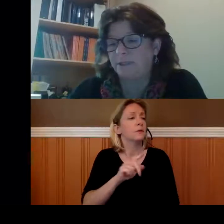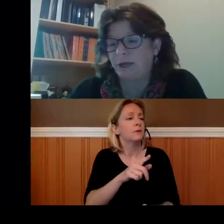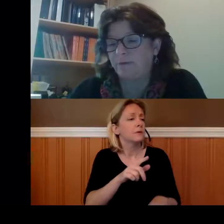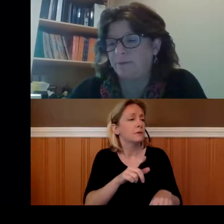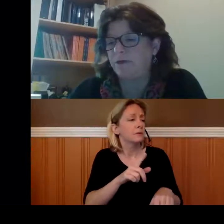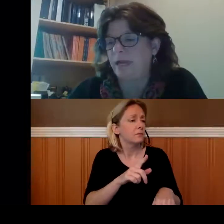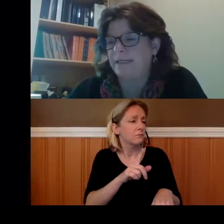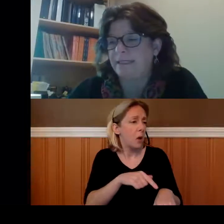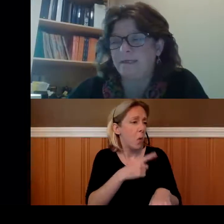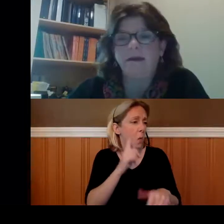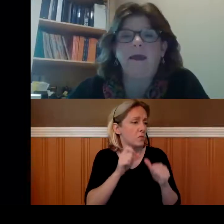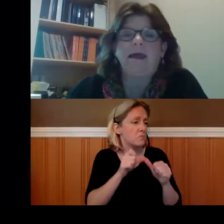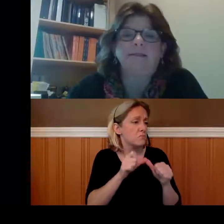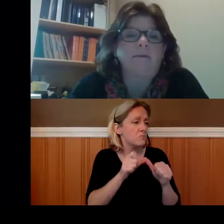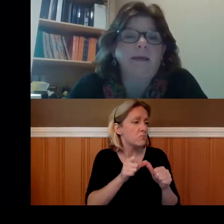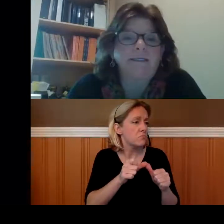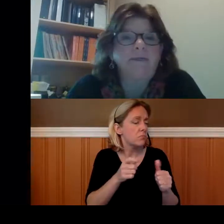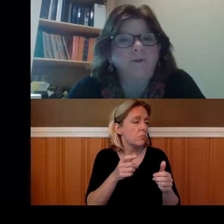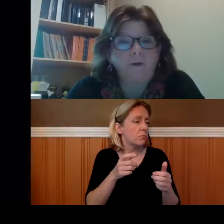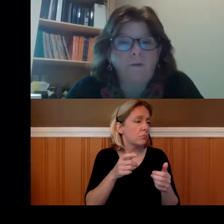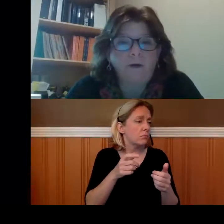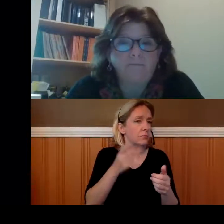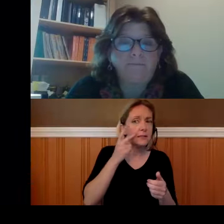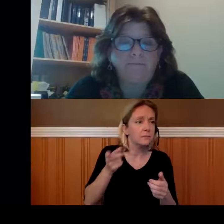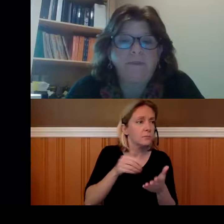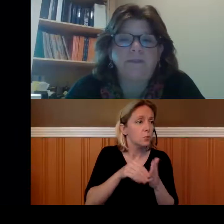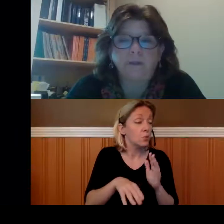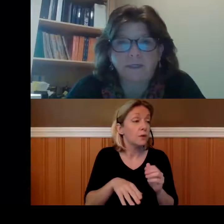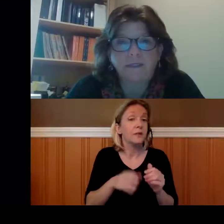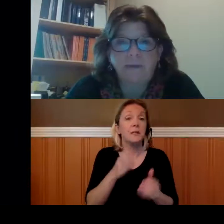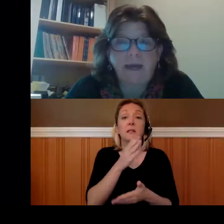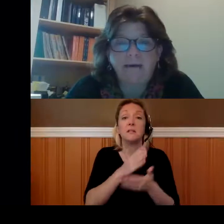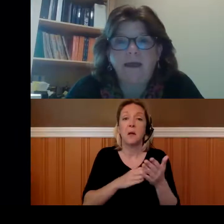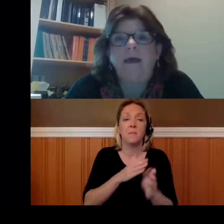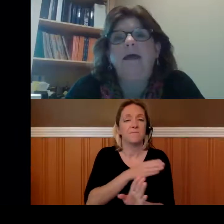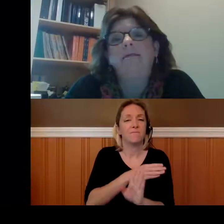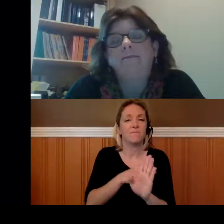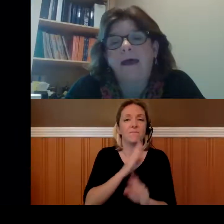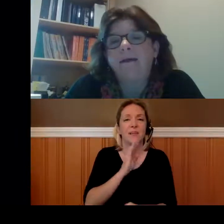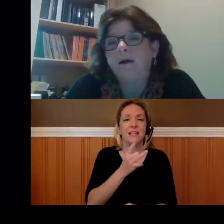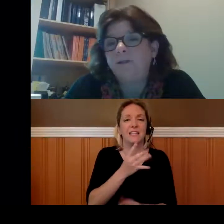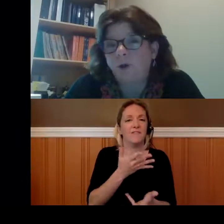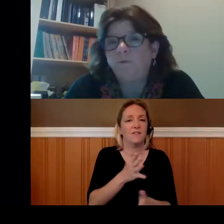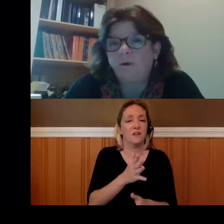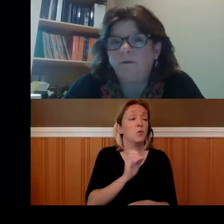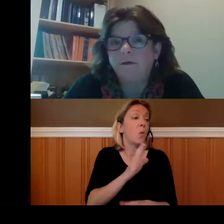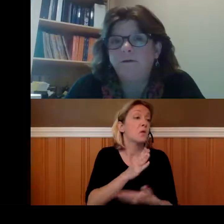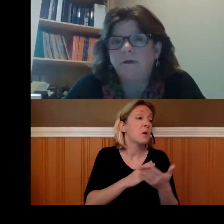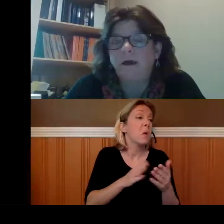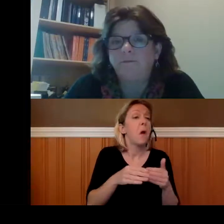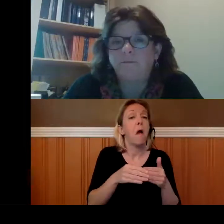until 18, and some may say till 21. So it's going to depend. That adult world